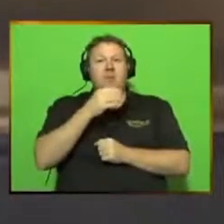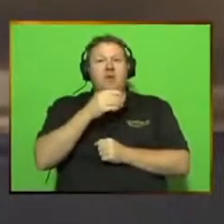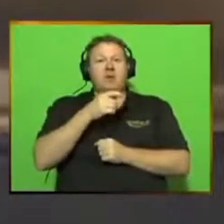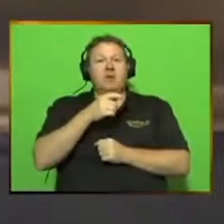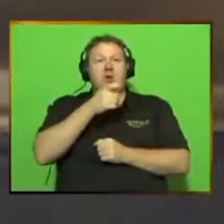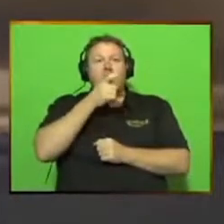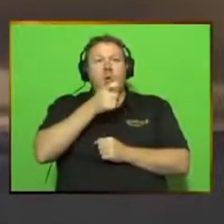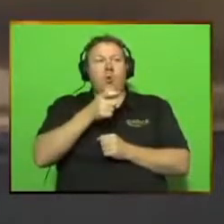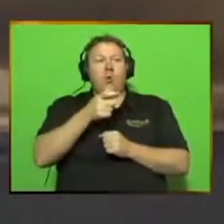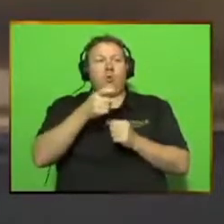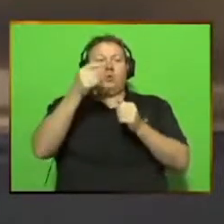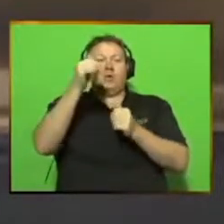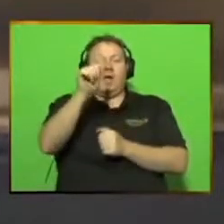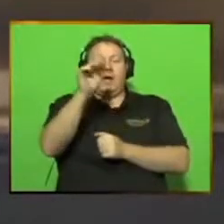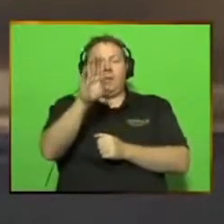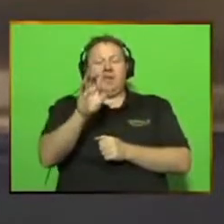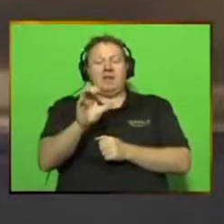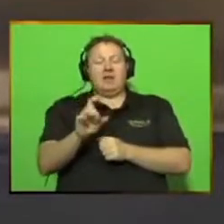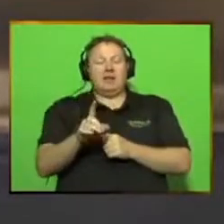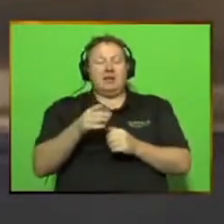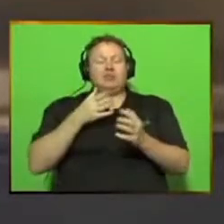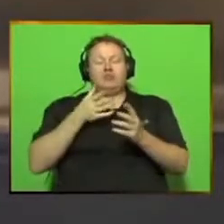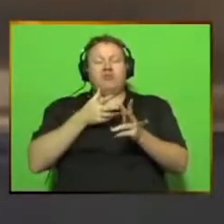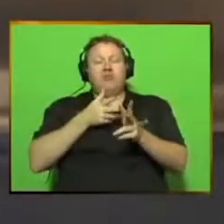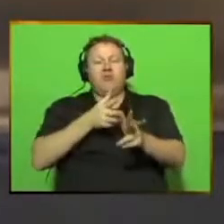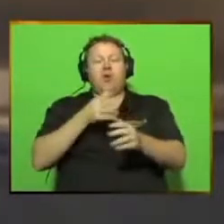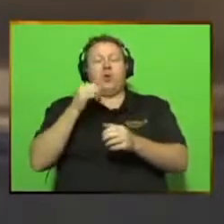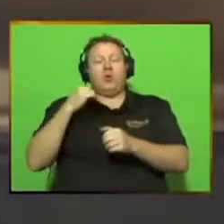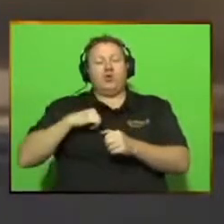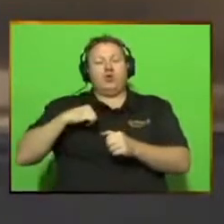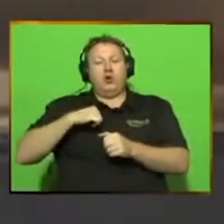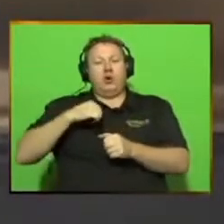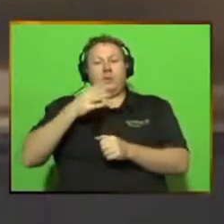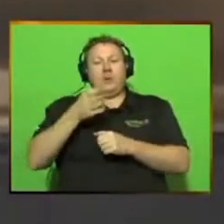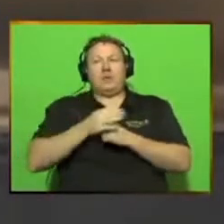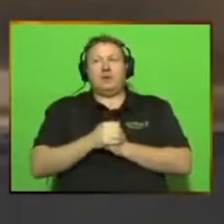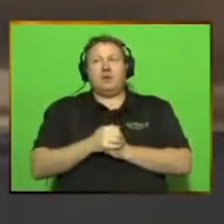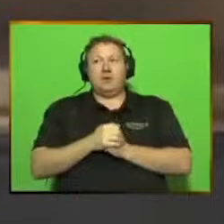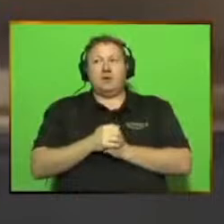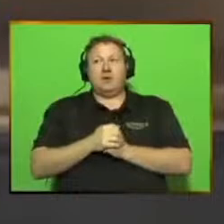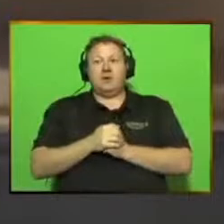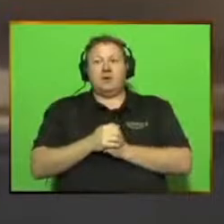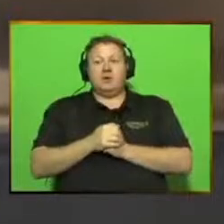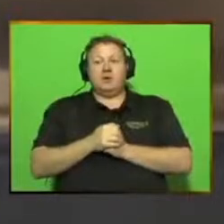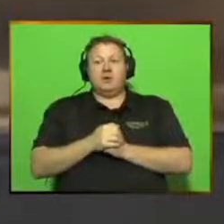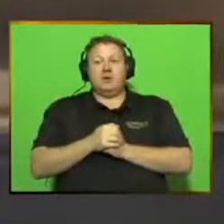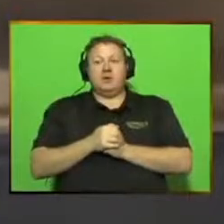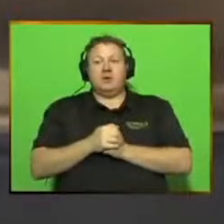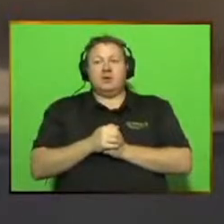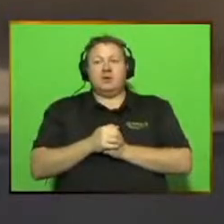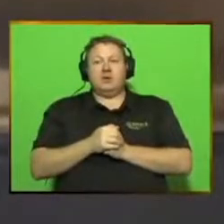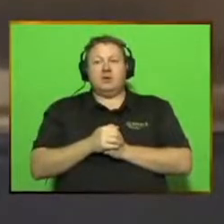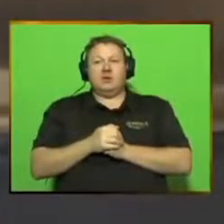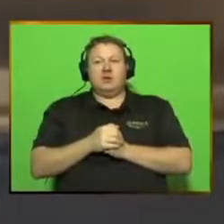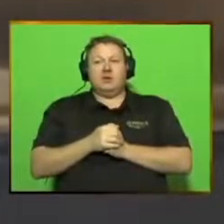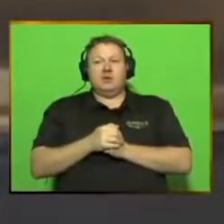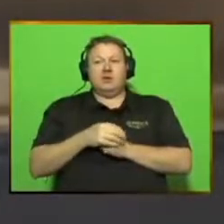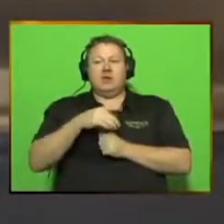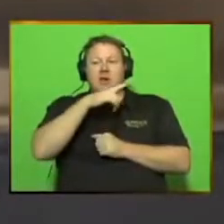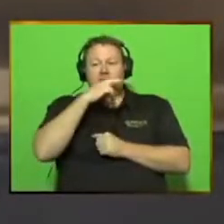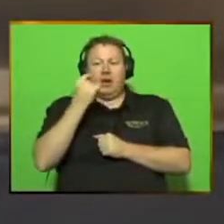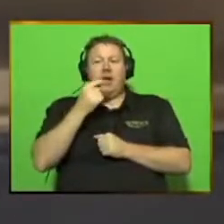in alphabetical order according to their surnames. When their names are called